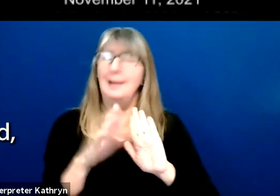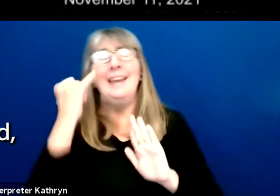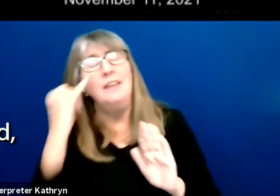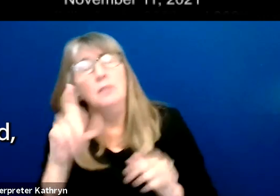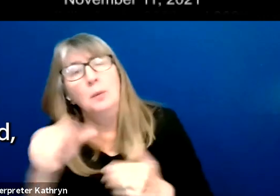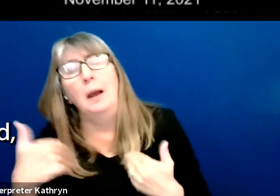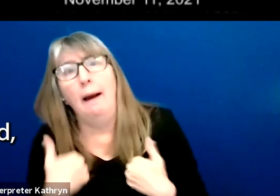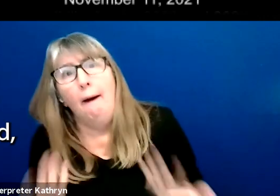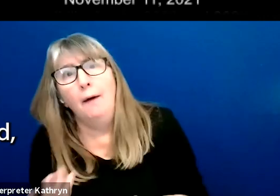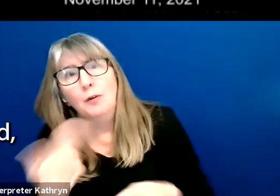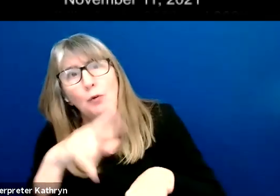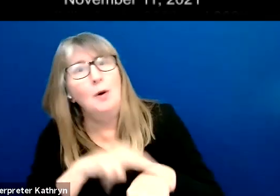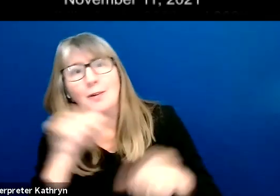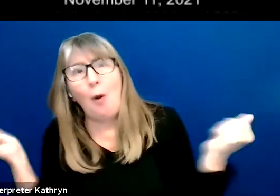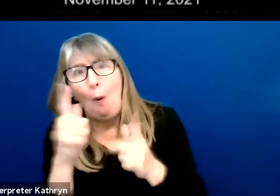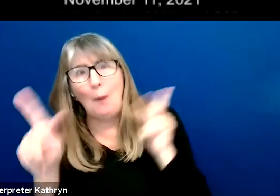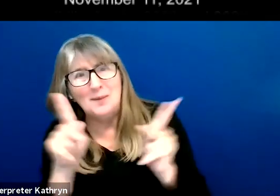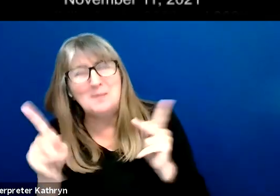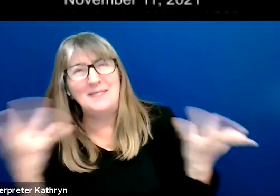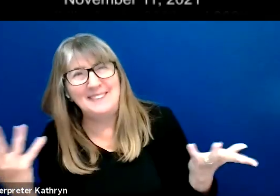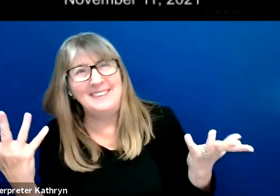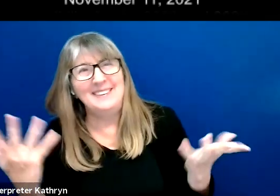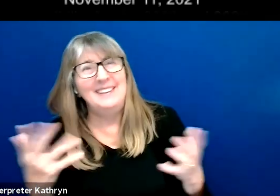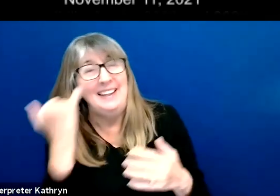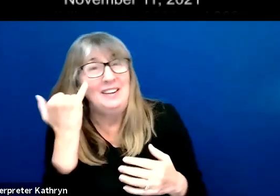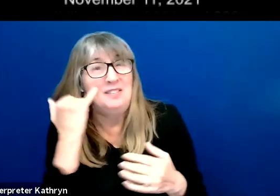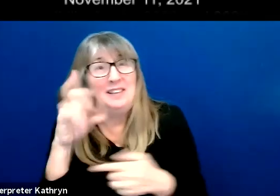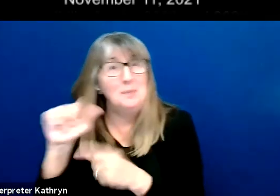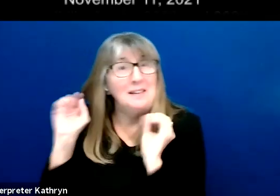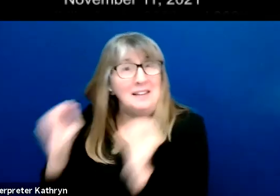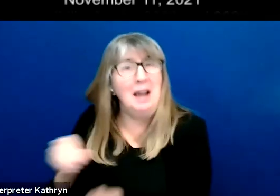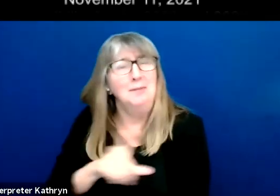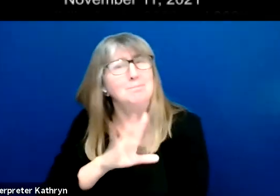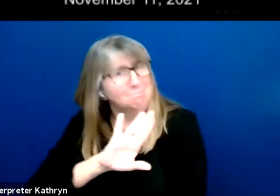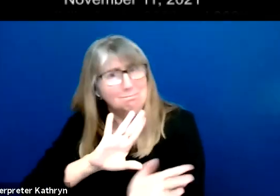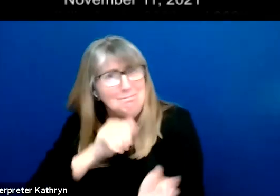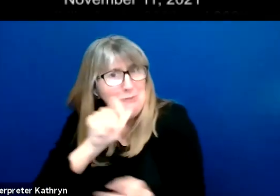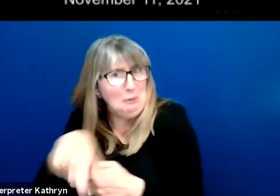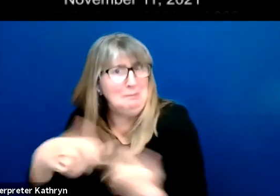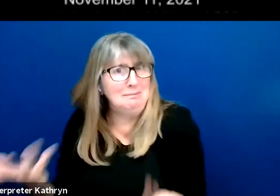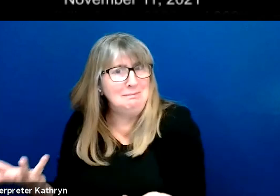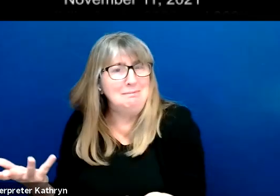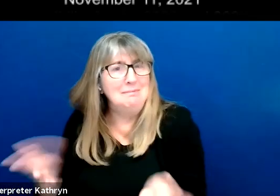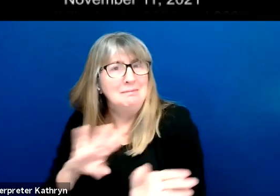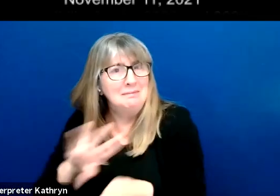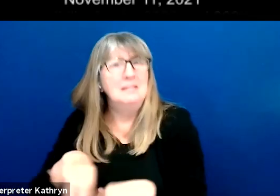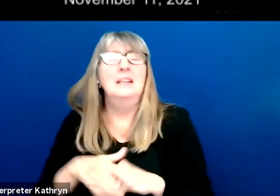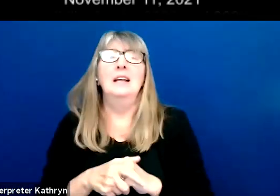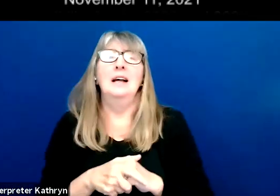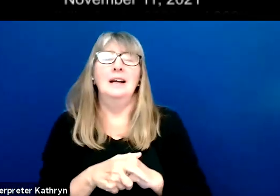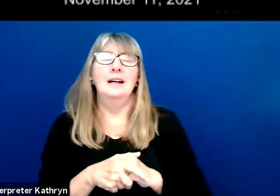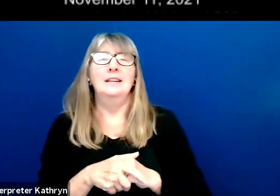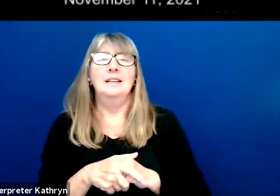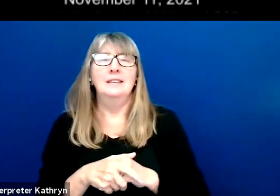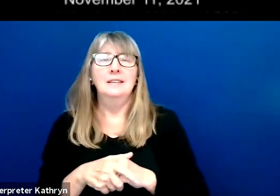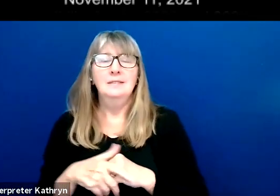saying everybody should do that. If you don't have a disability, then by all means put other things at the center of your identity.